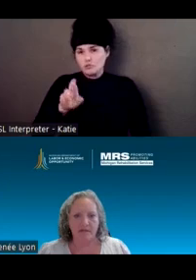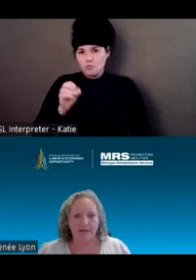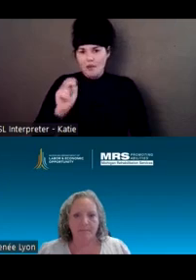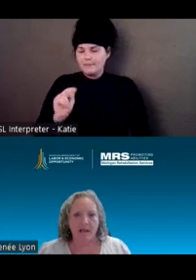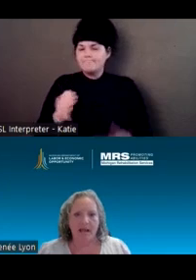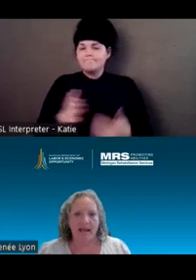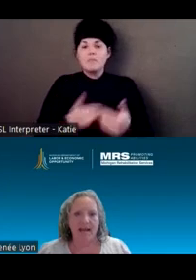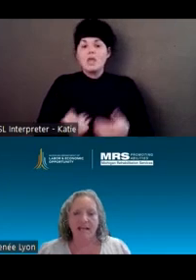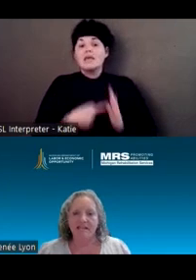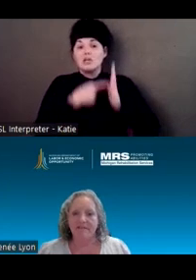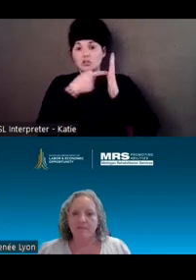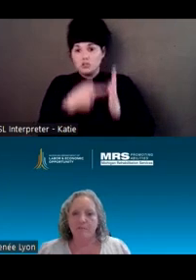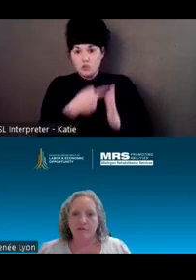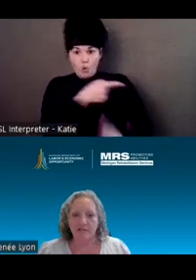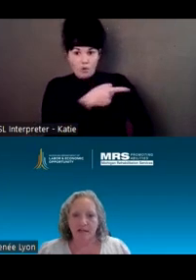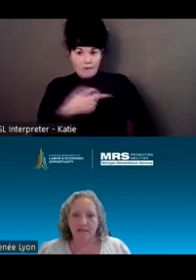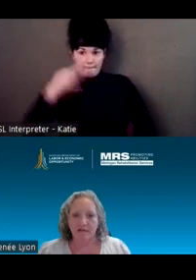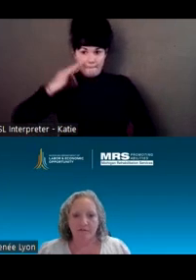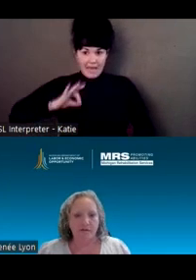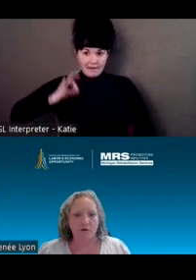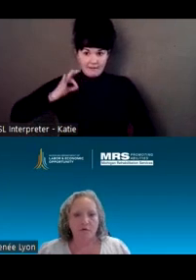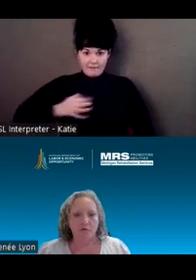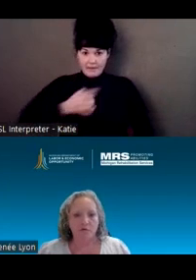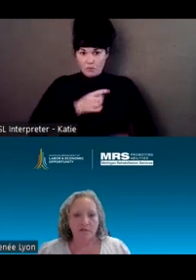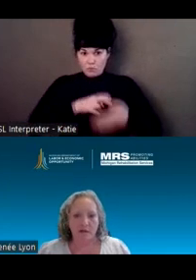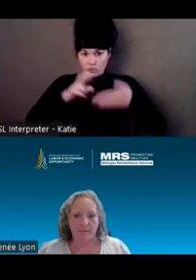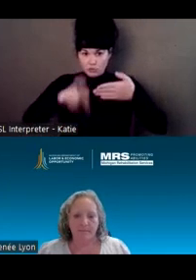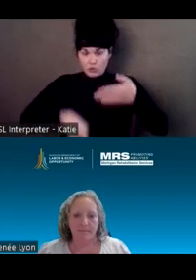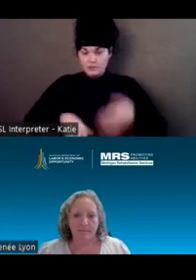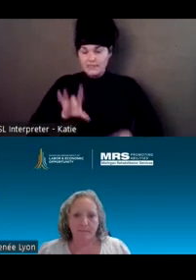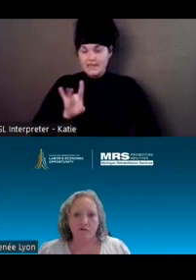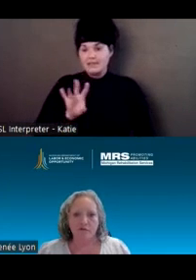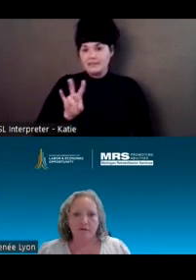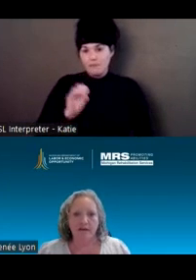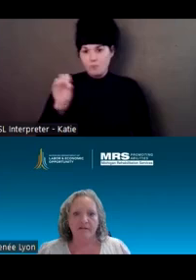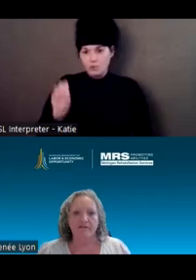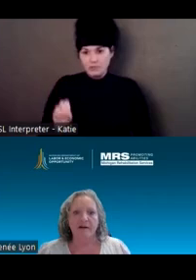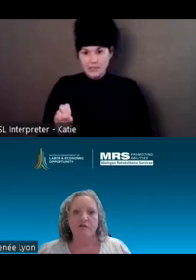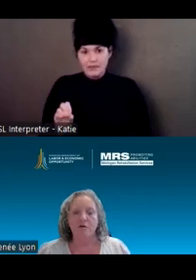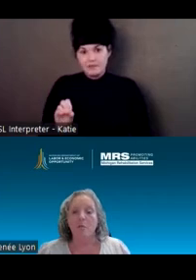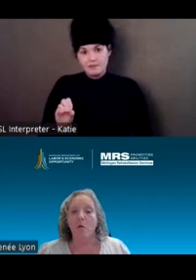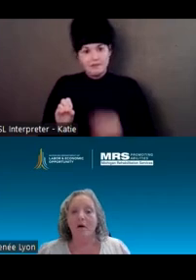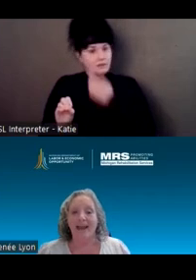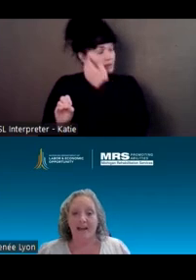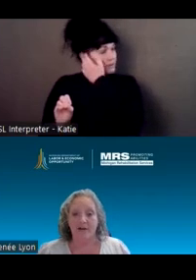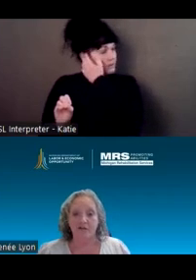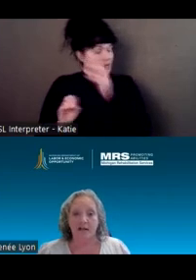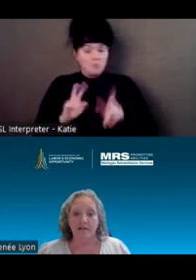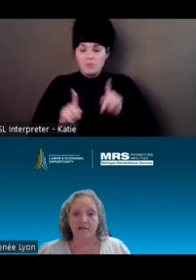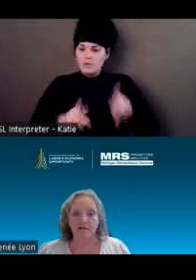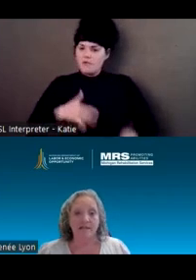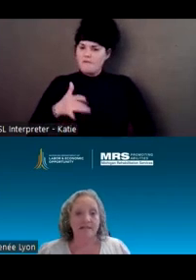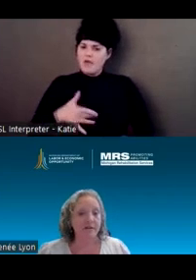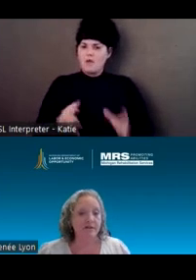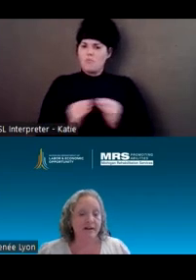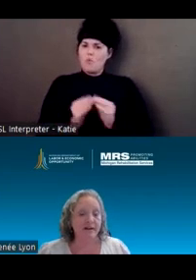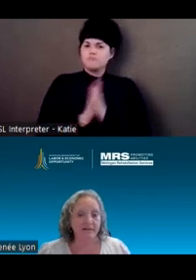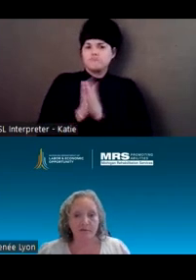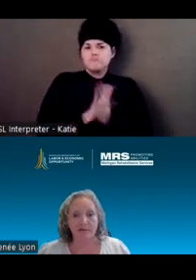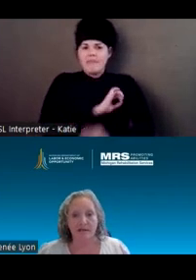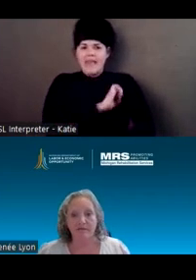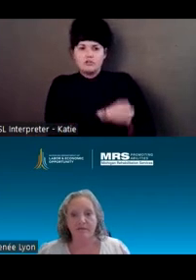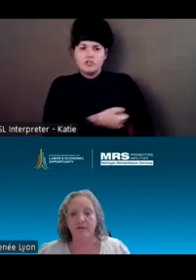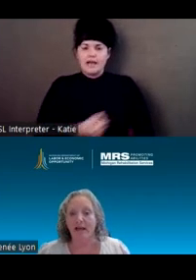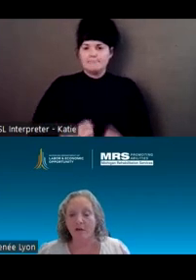benefits. 87% of those surveyed felt more energized,